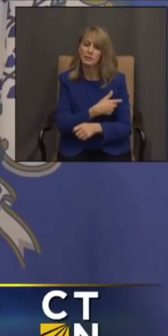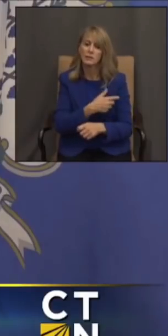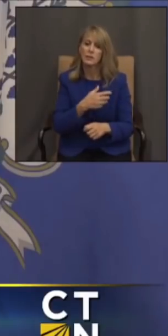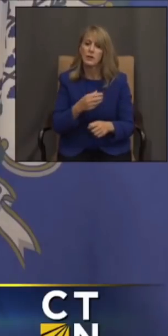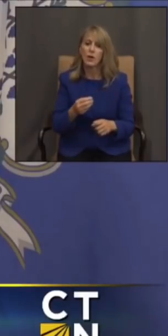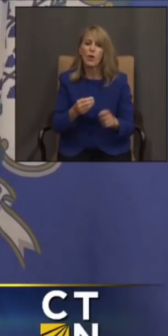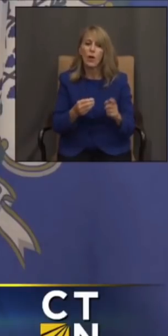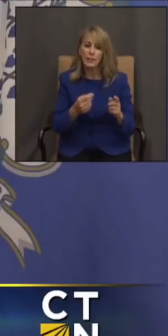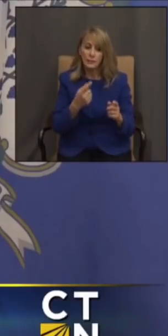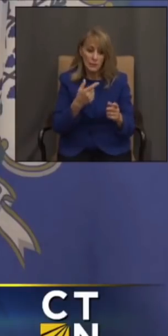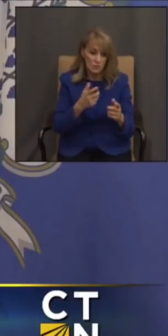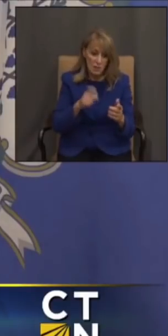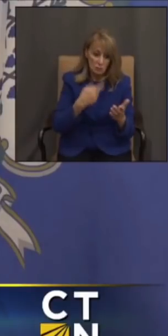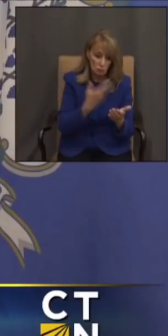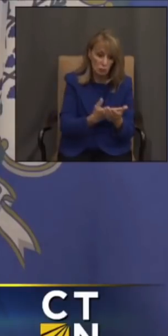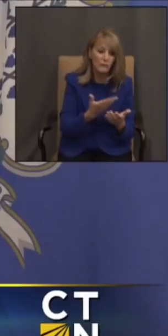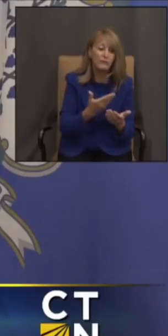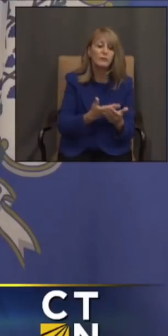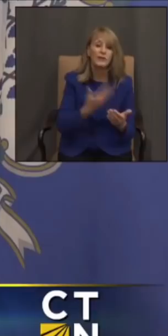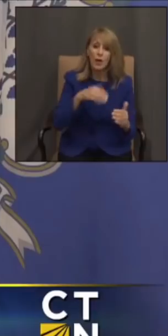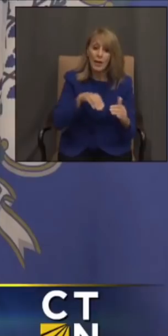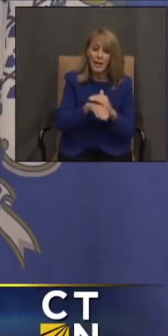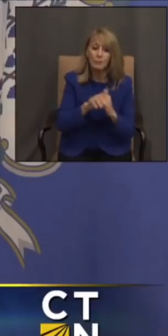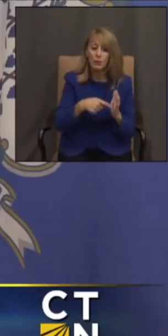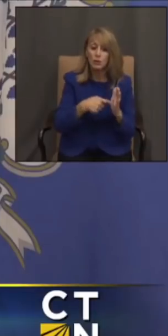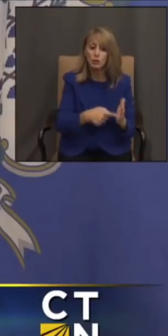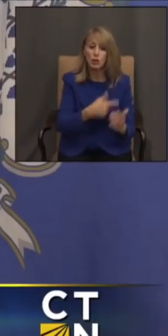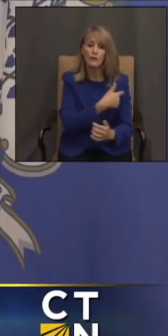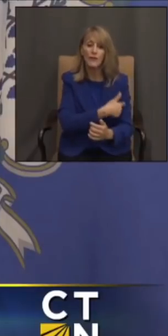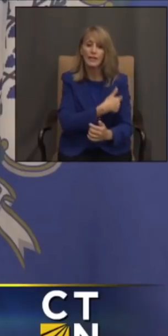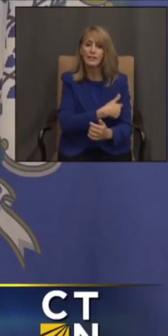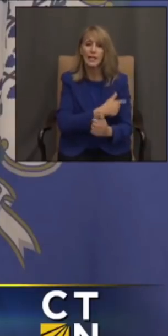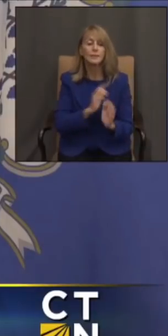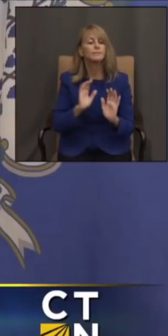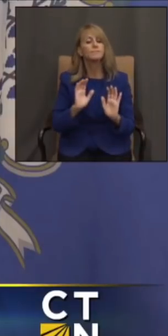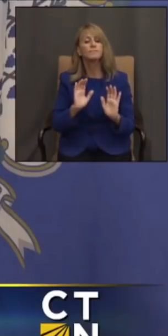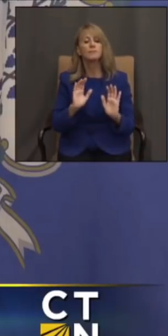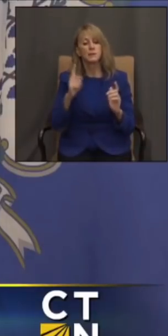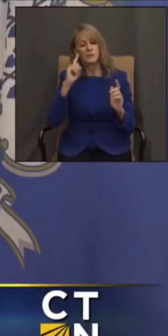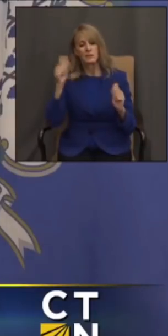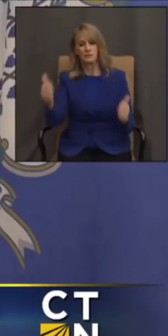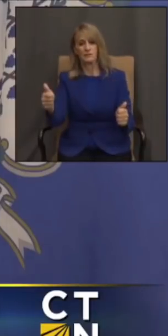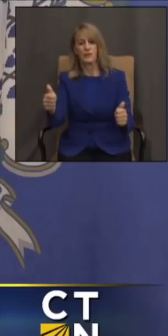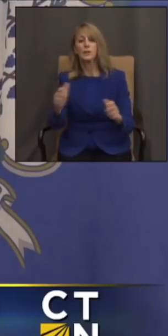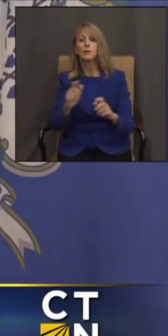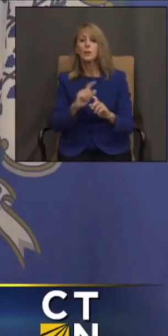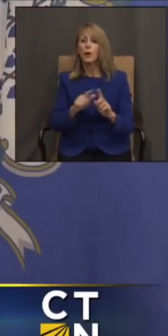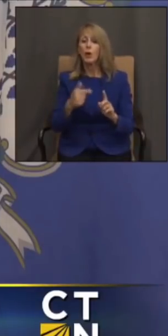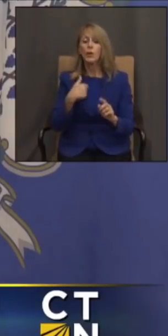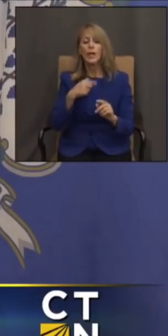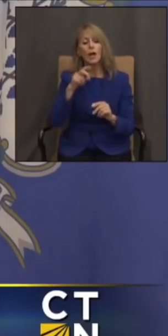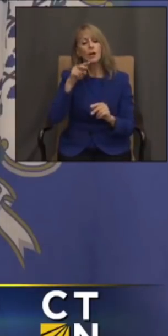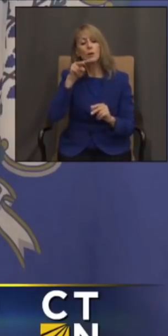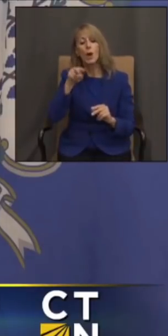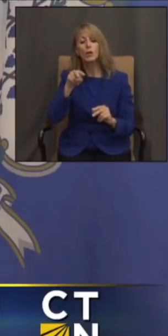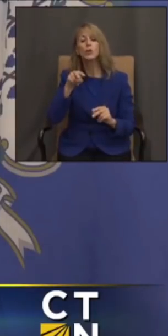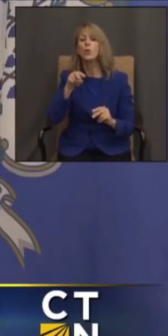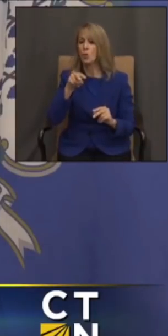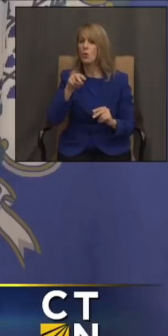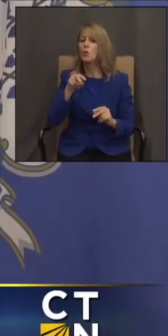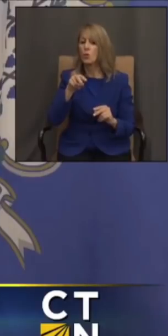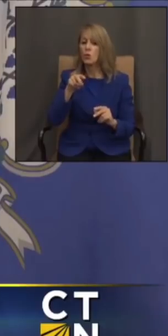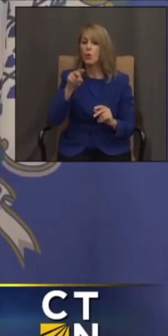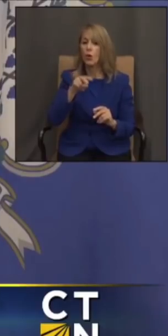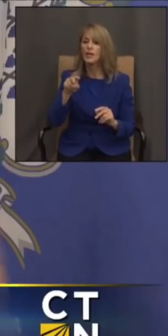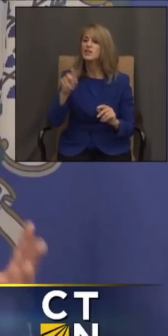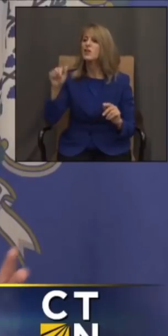been vaccinated. I think that's going to be our priority for the near term. But we're watching carefully. You're right. Rutgers, a